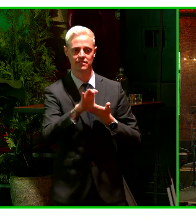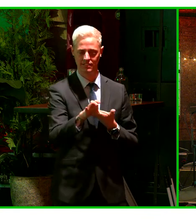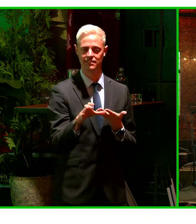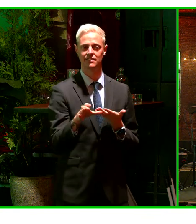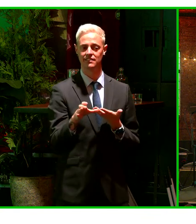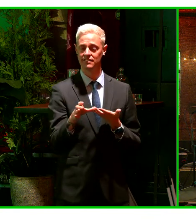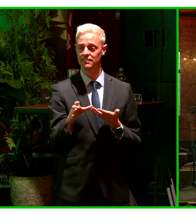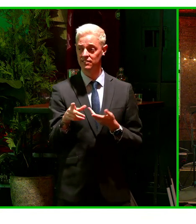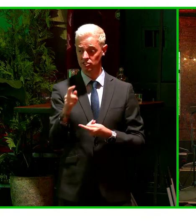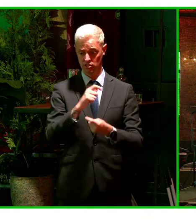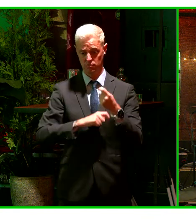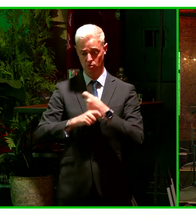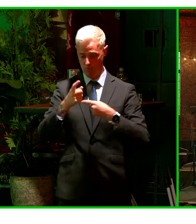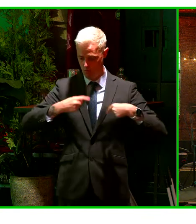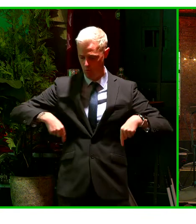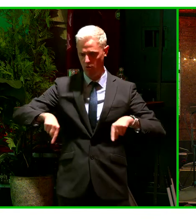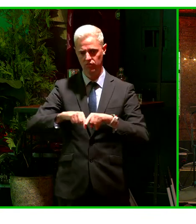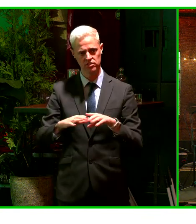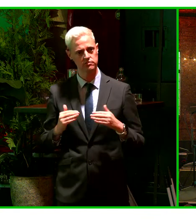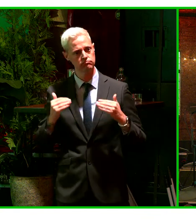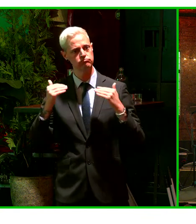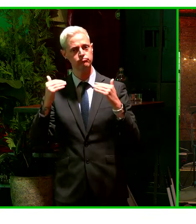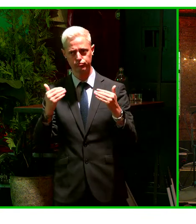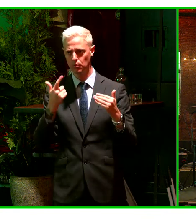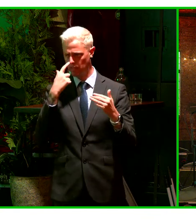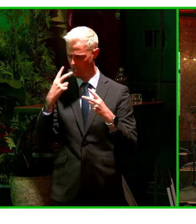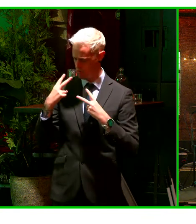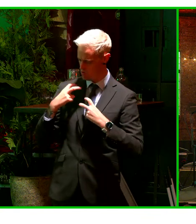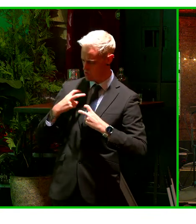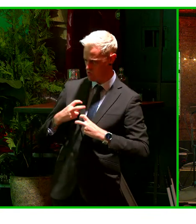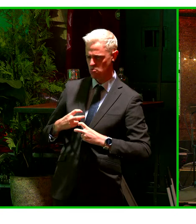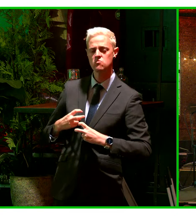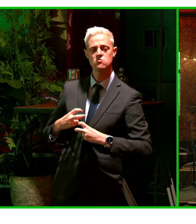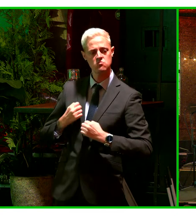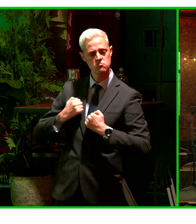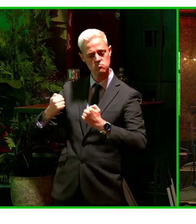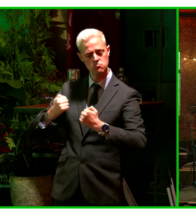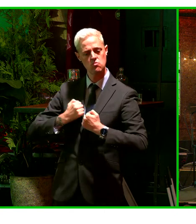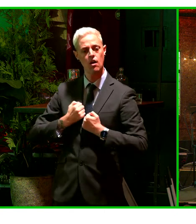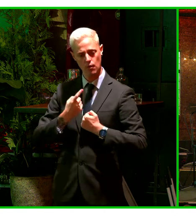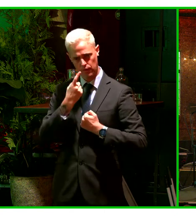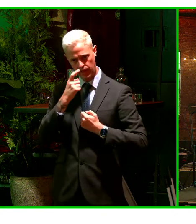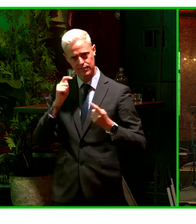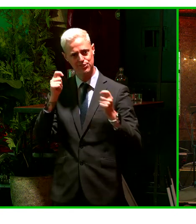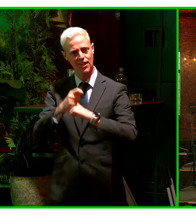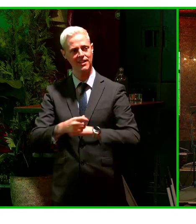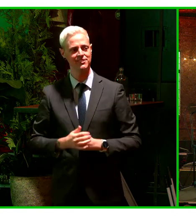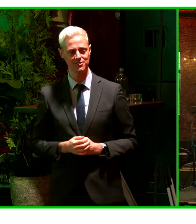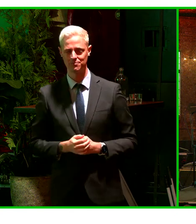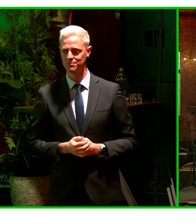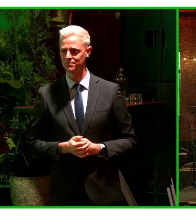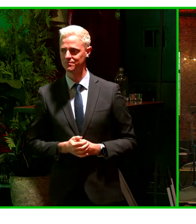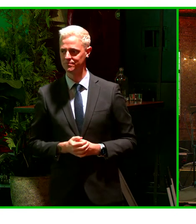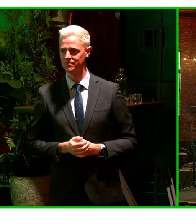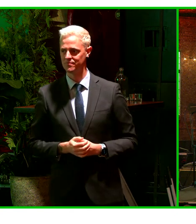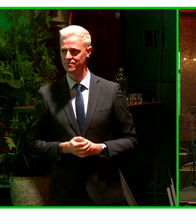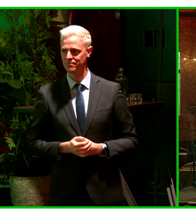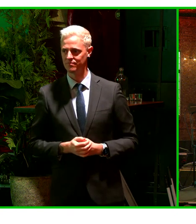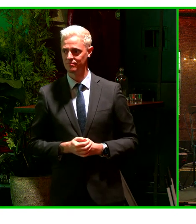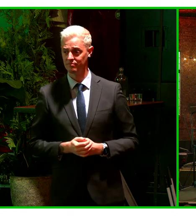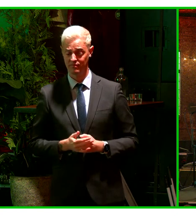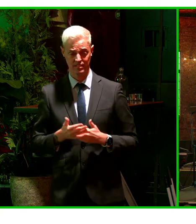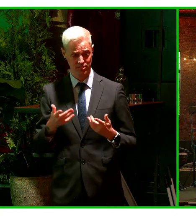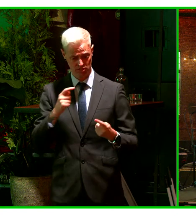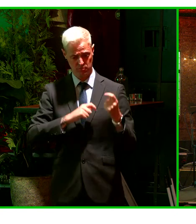the inevitability for all of us to do exactly what we've said here and really catalyze, be the vanguard for the